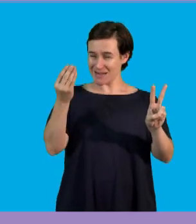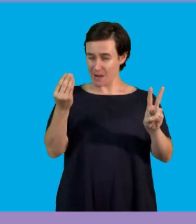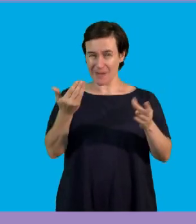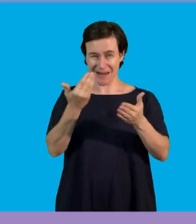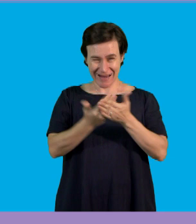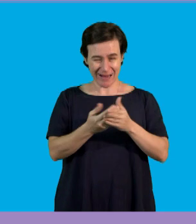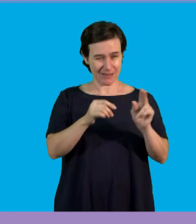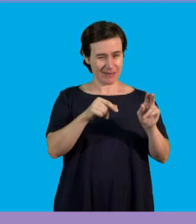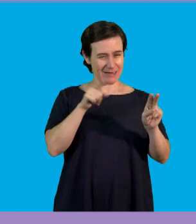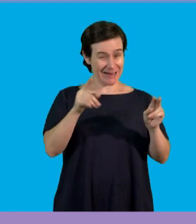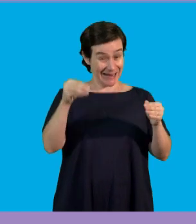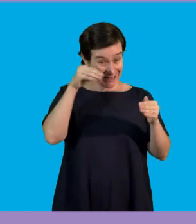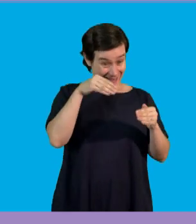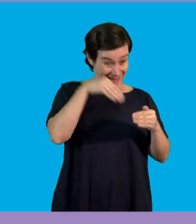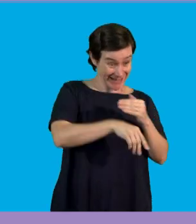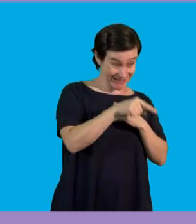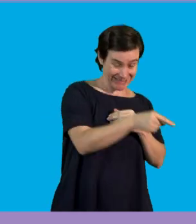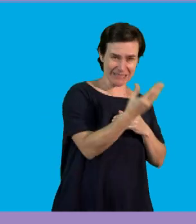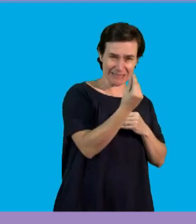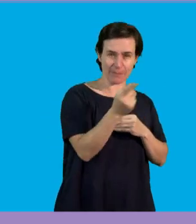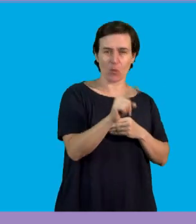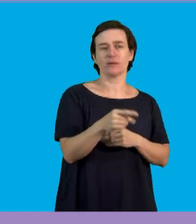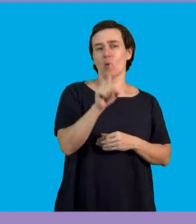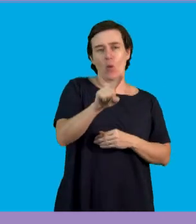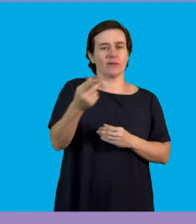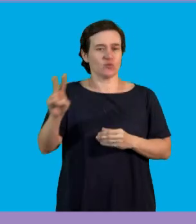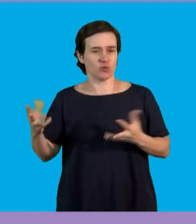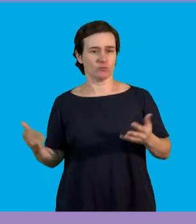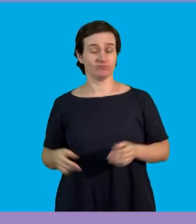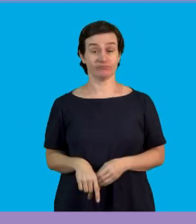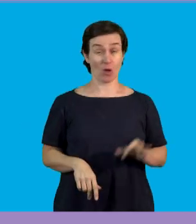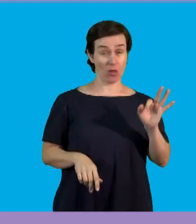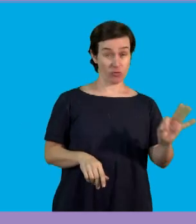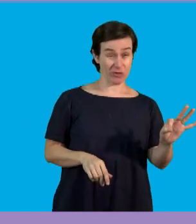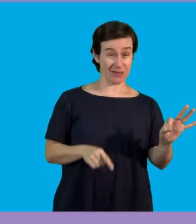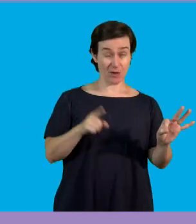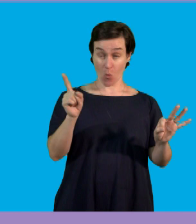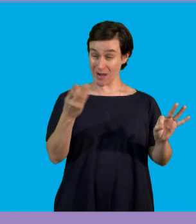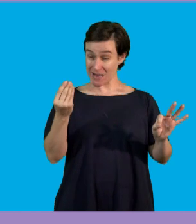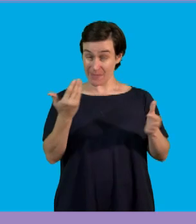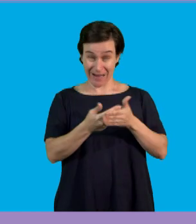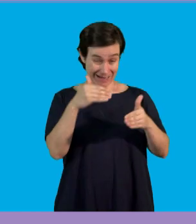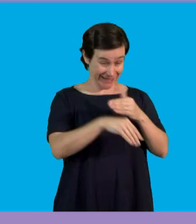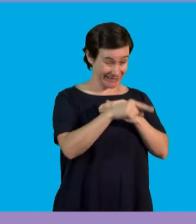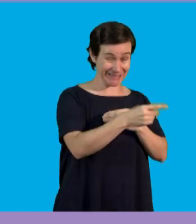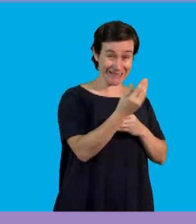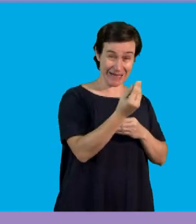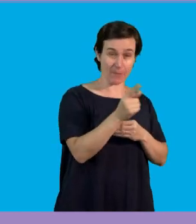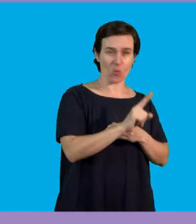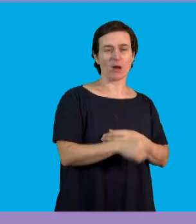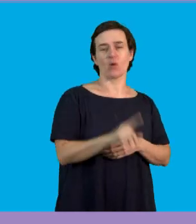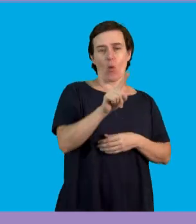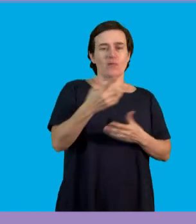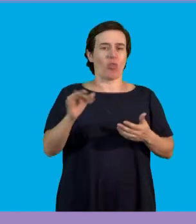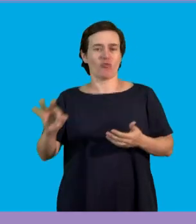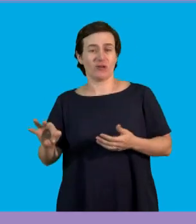2, that is going to be 1 and 2. The factors of 3 would be 1 and 3,